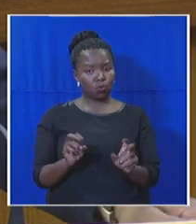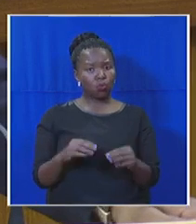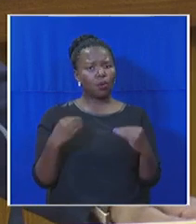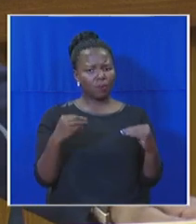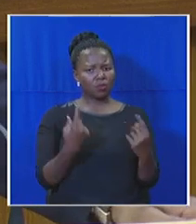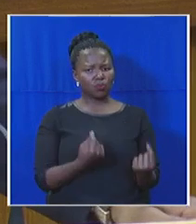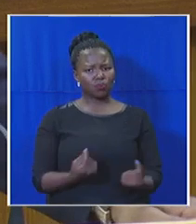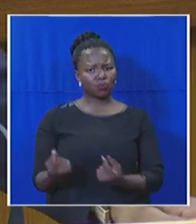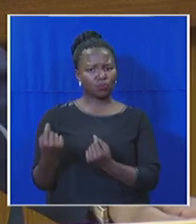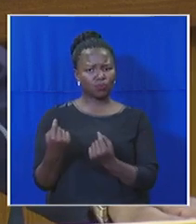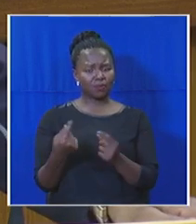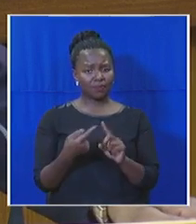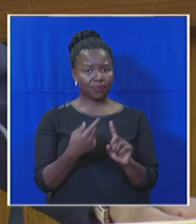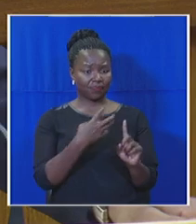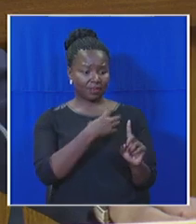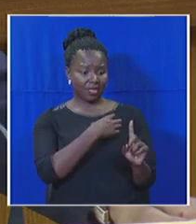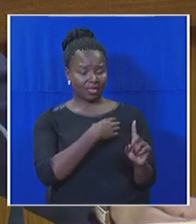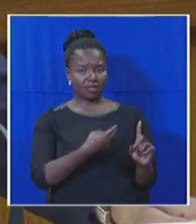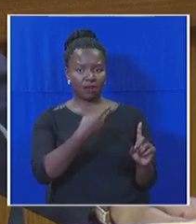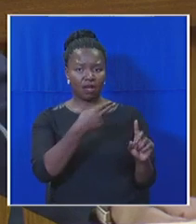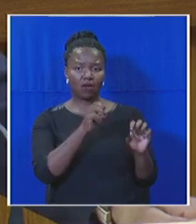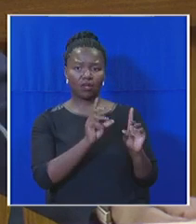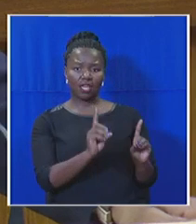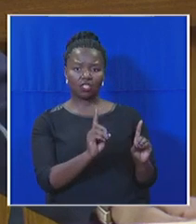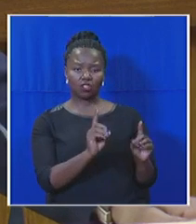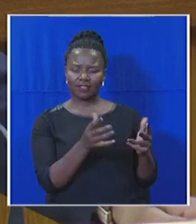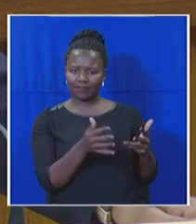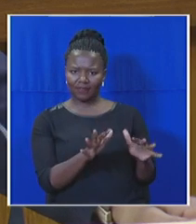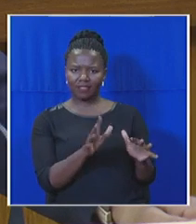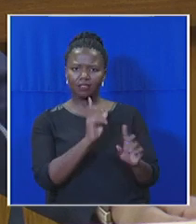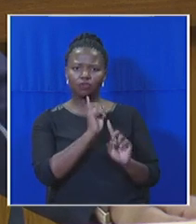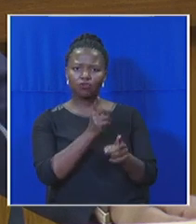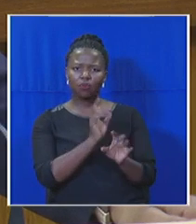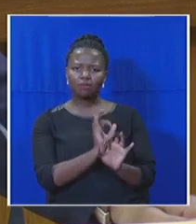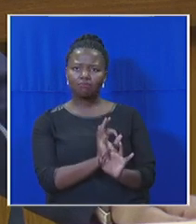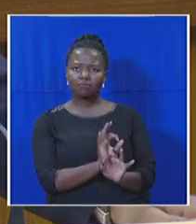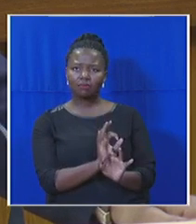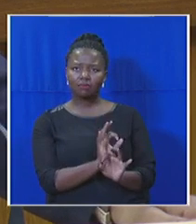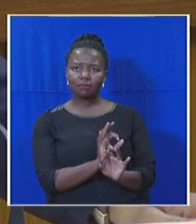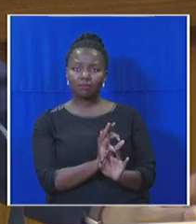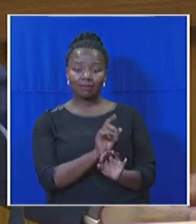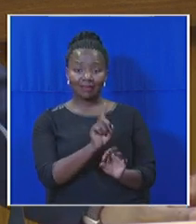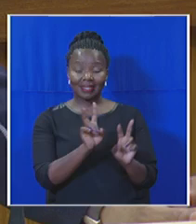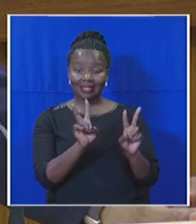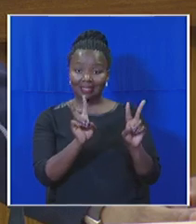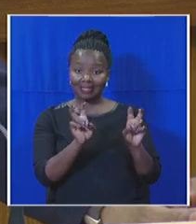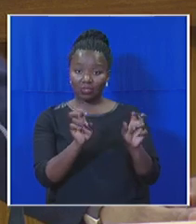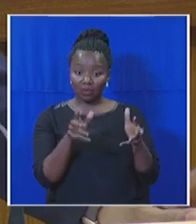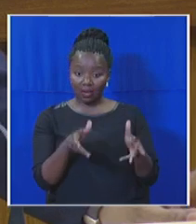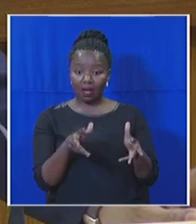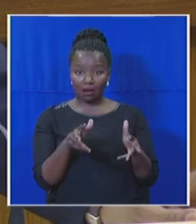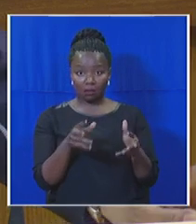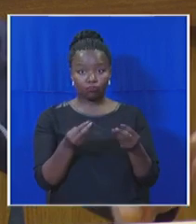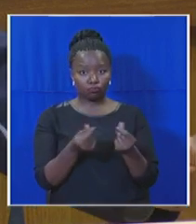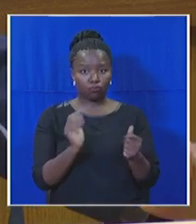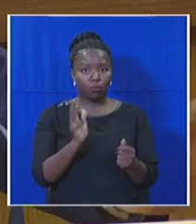of Higher Education has said something about that matter. So that matter is being addressed. There